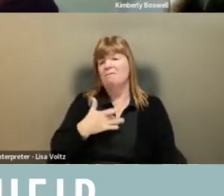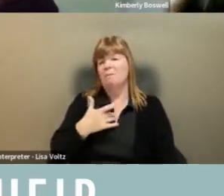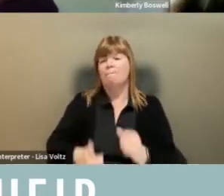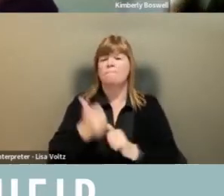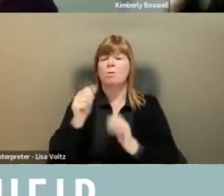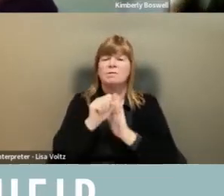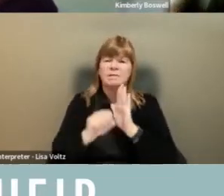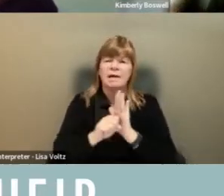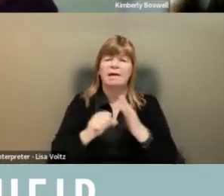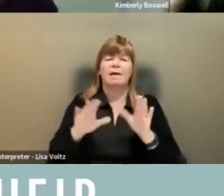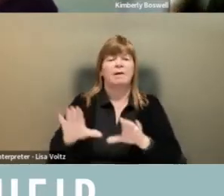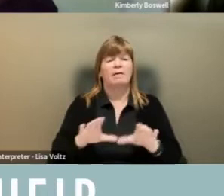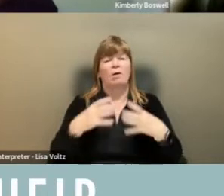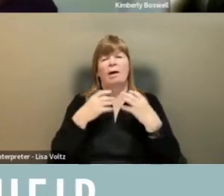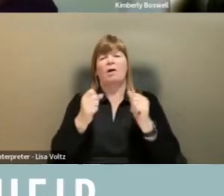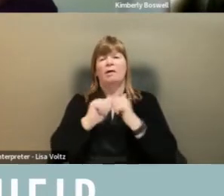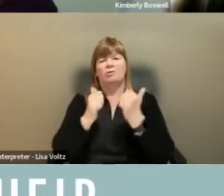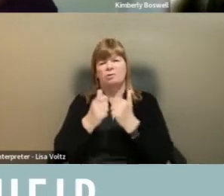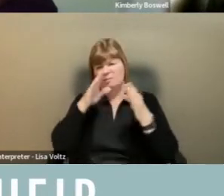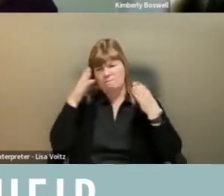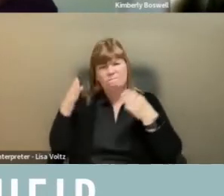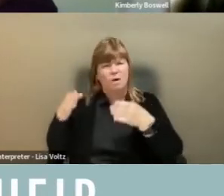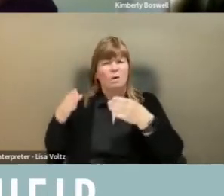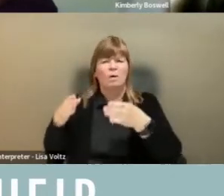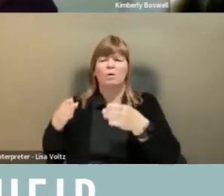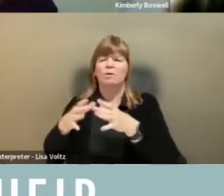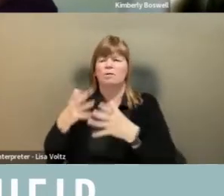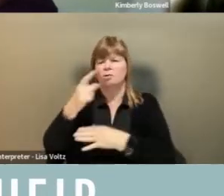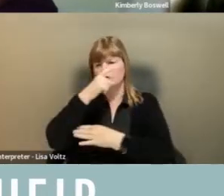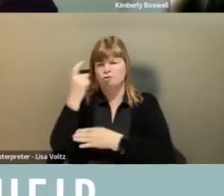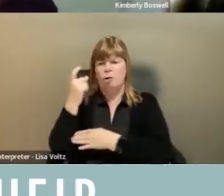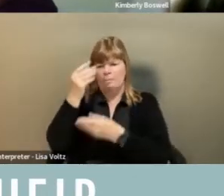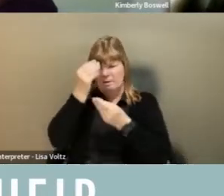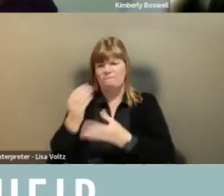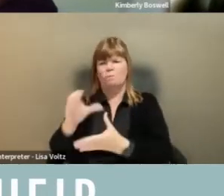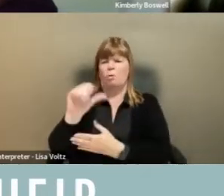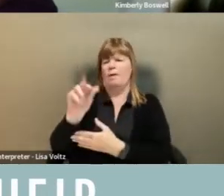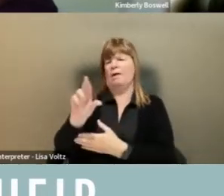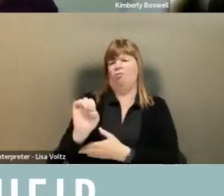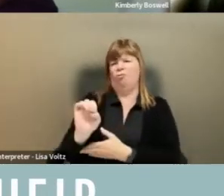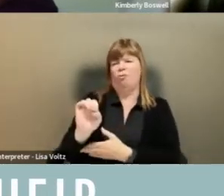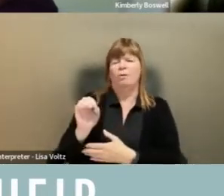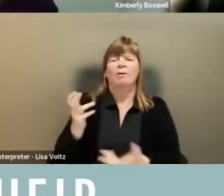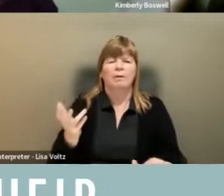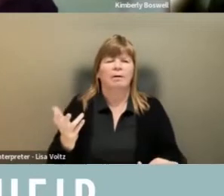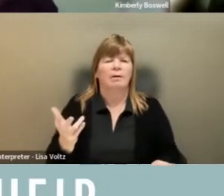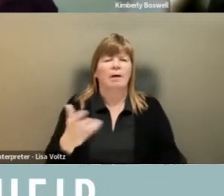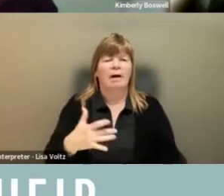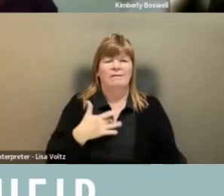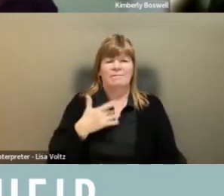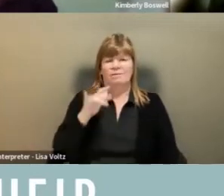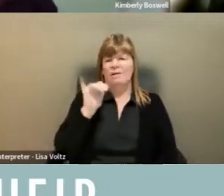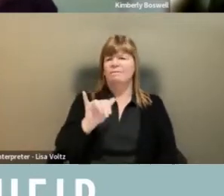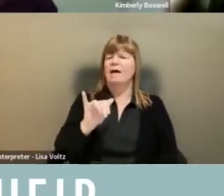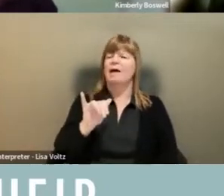health agencies are focusing a lot on trauma-informed care. And so I do believe that that opens